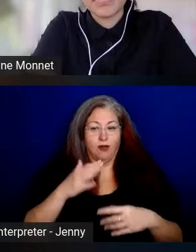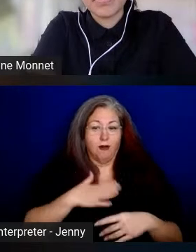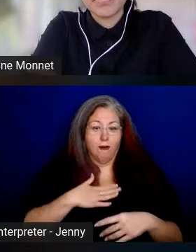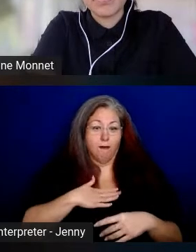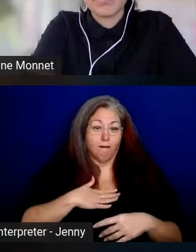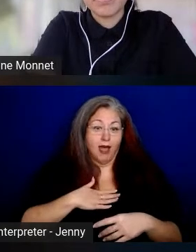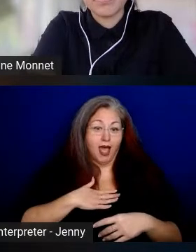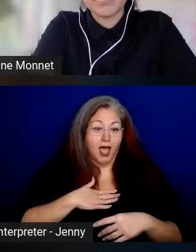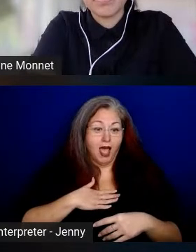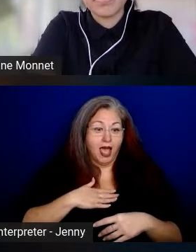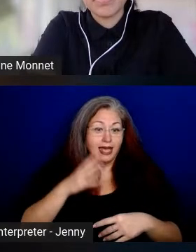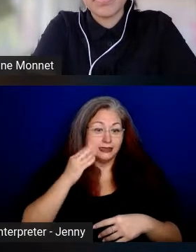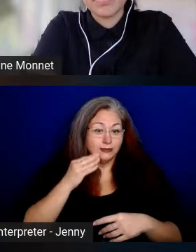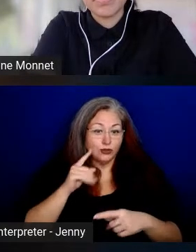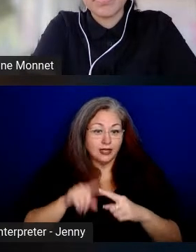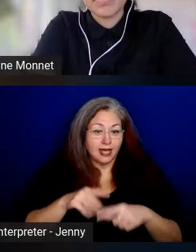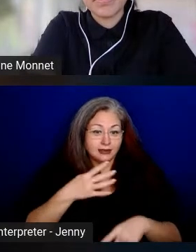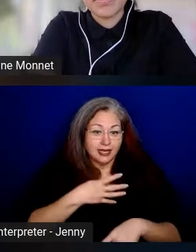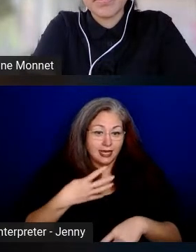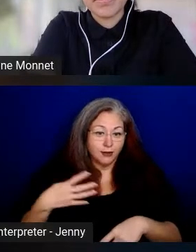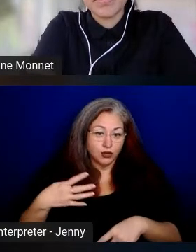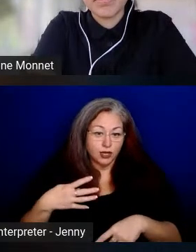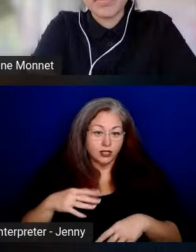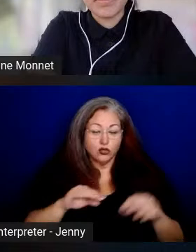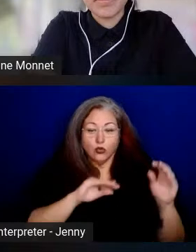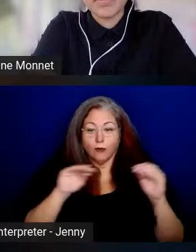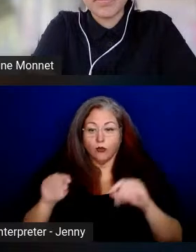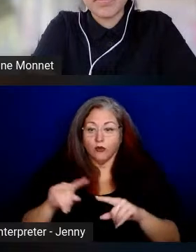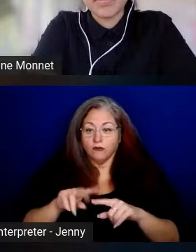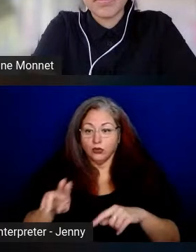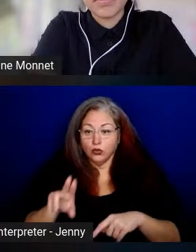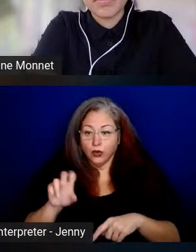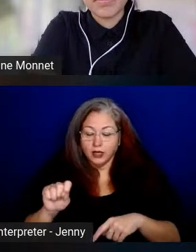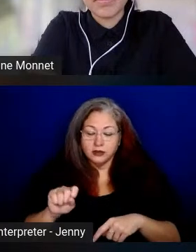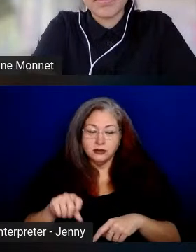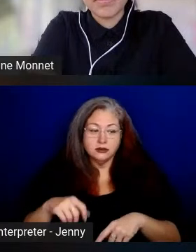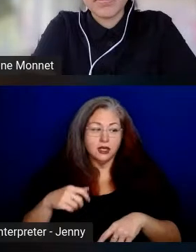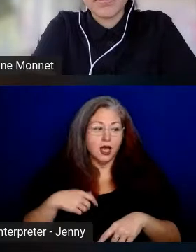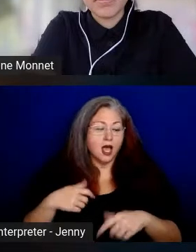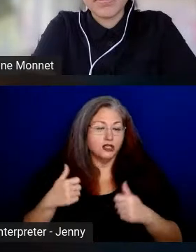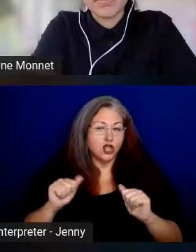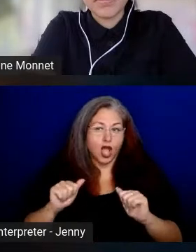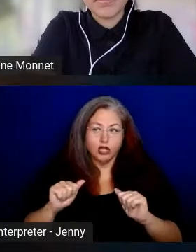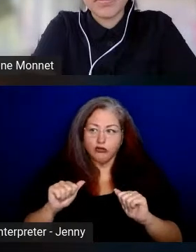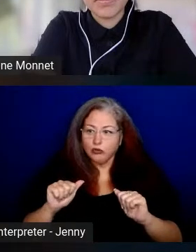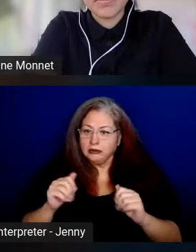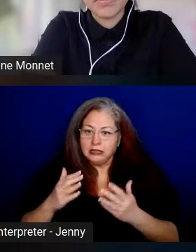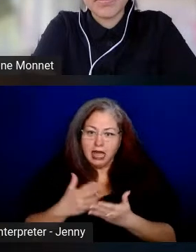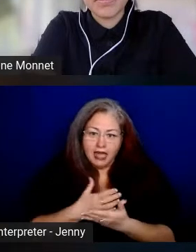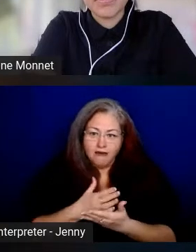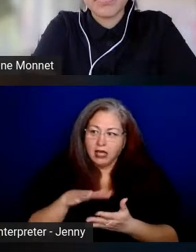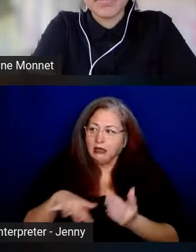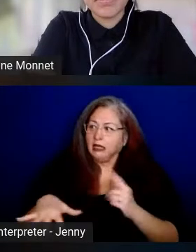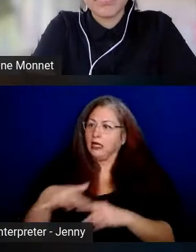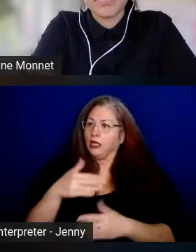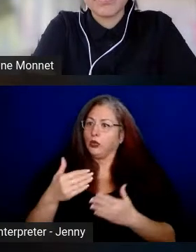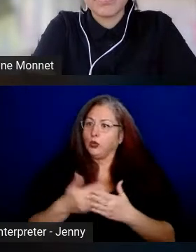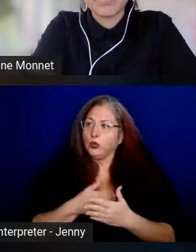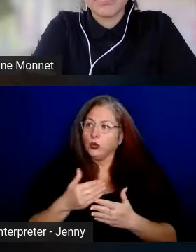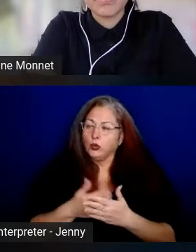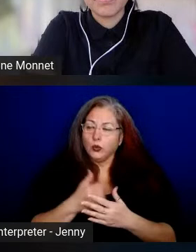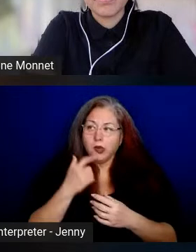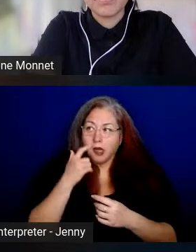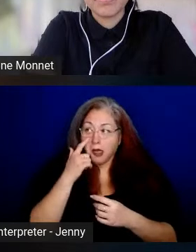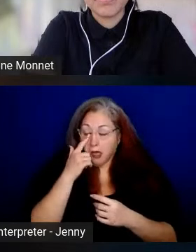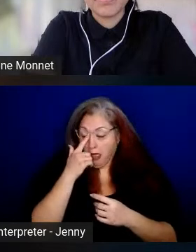immigration experience, moving to the US and, you know, starting to navigate a new environment as an